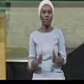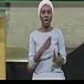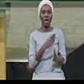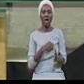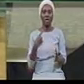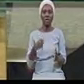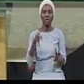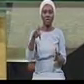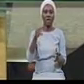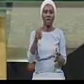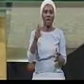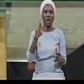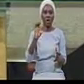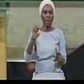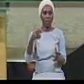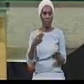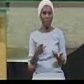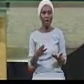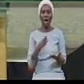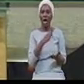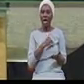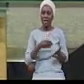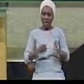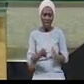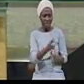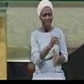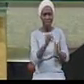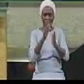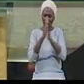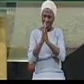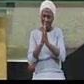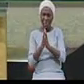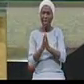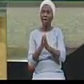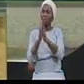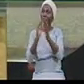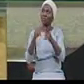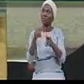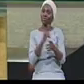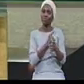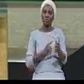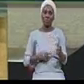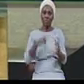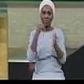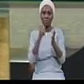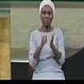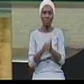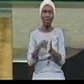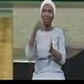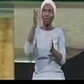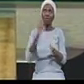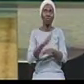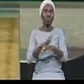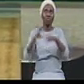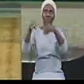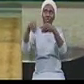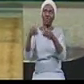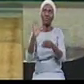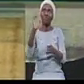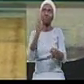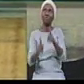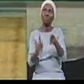and give not thine inheritance to reproach, that the heathen should rule over